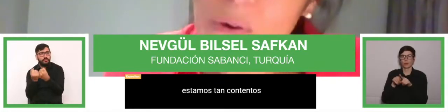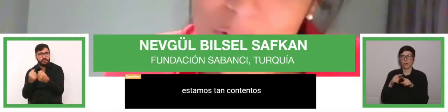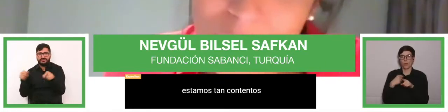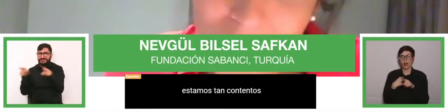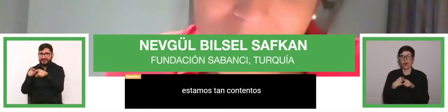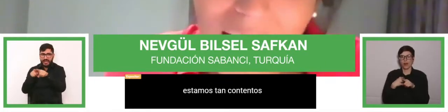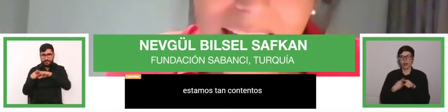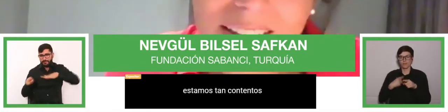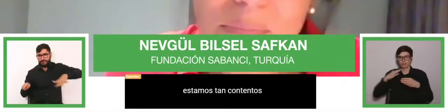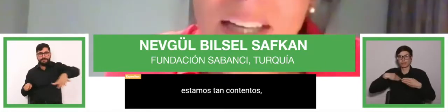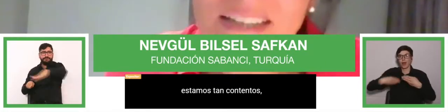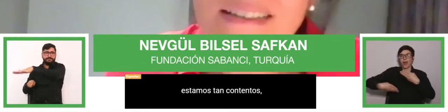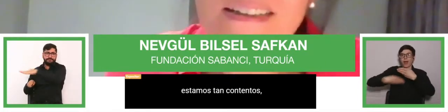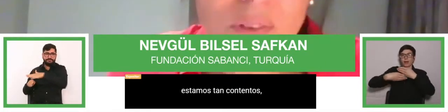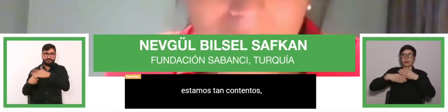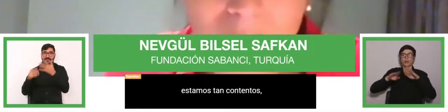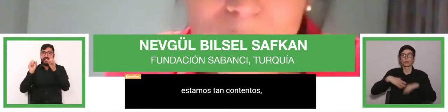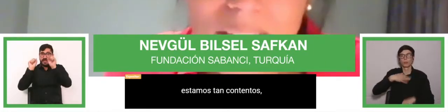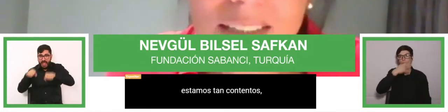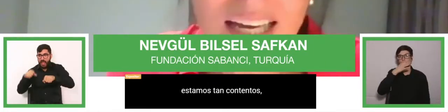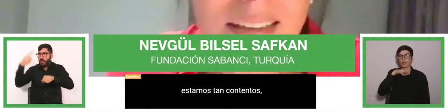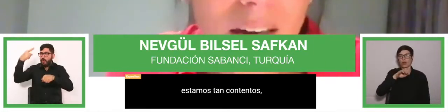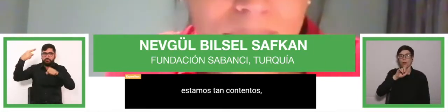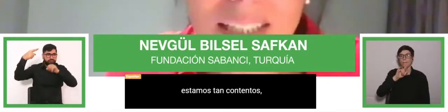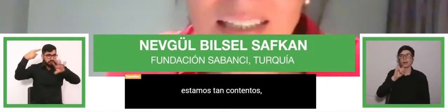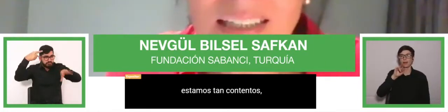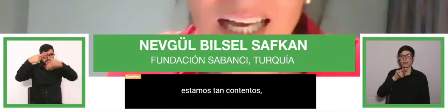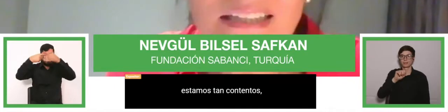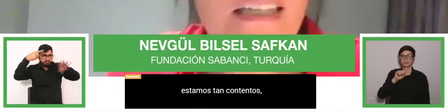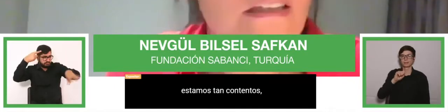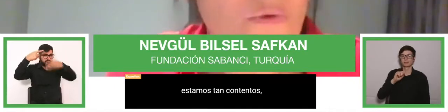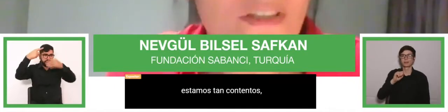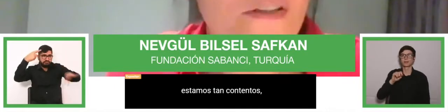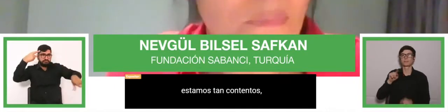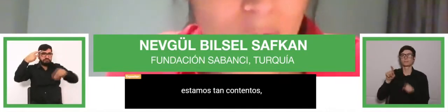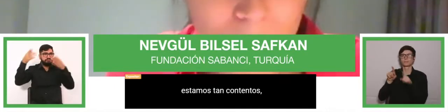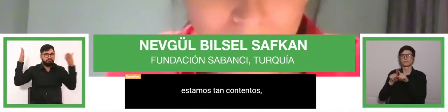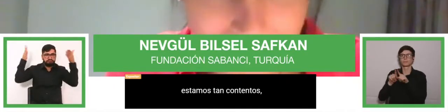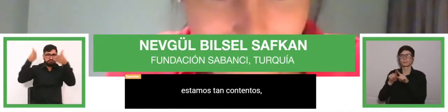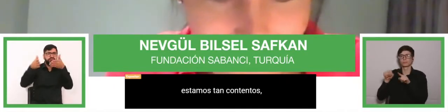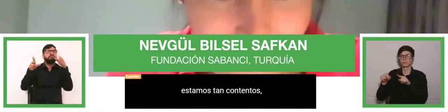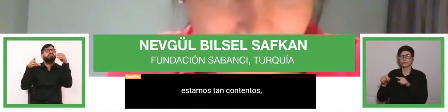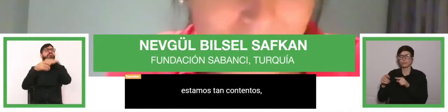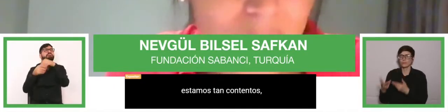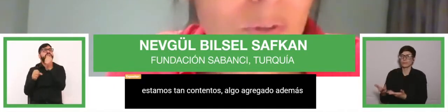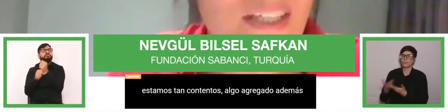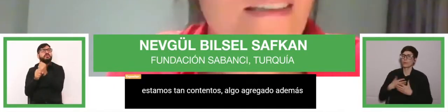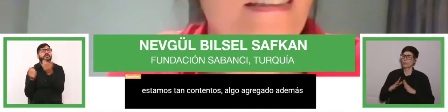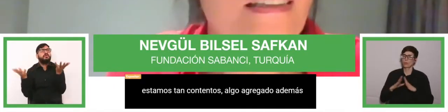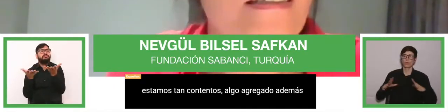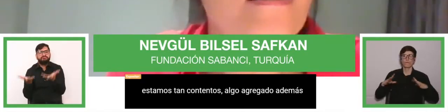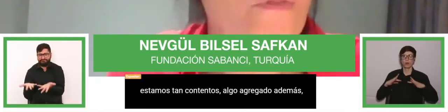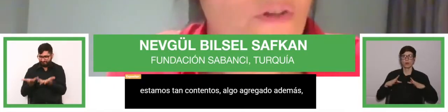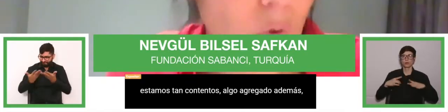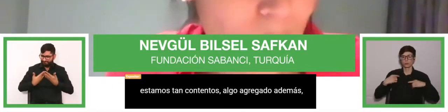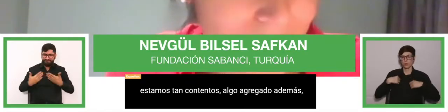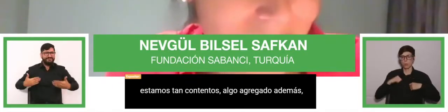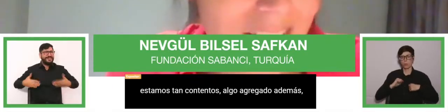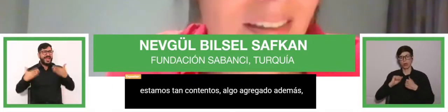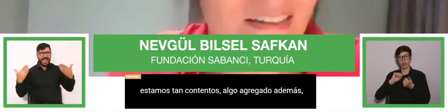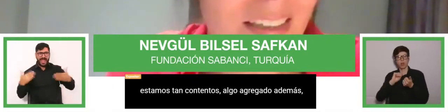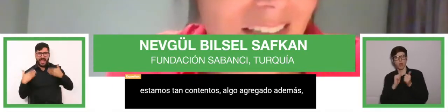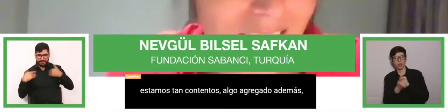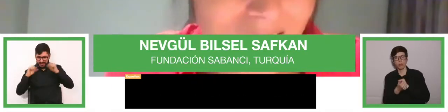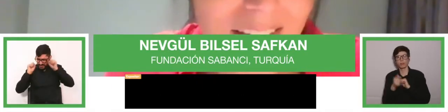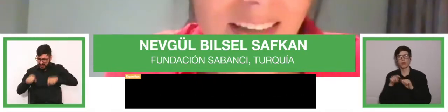Another point that makes us very happy is adopting an inclusion perspective during the